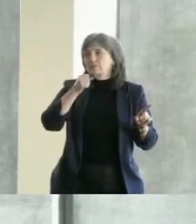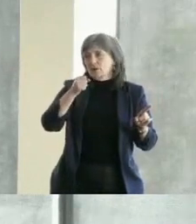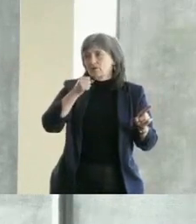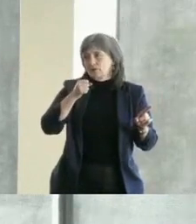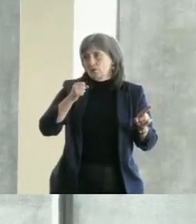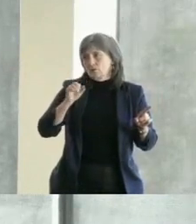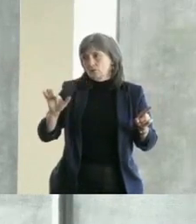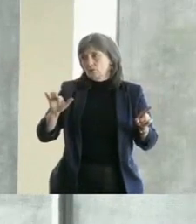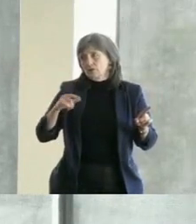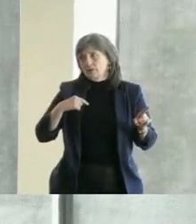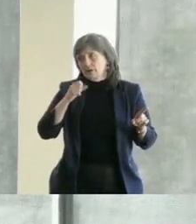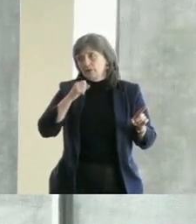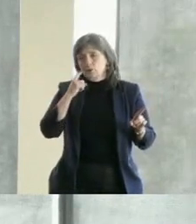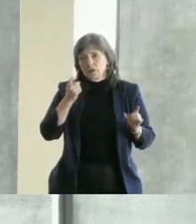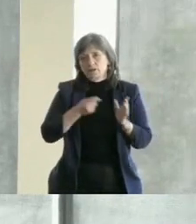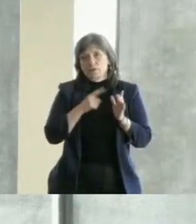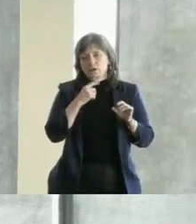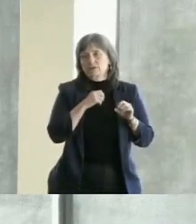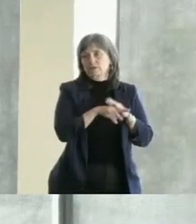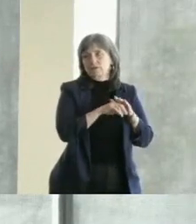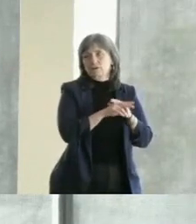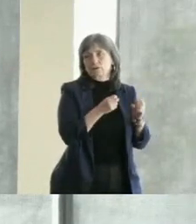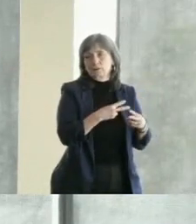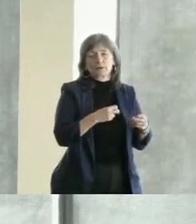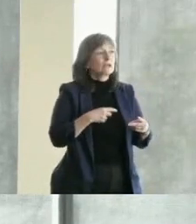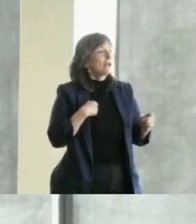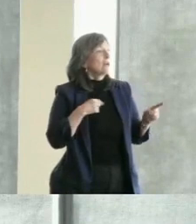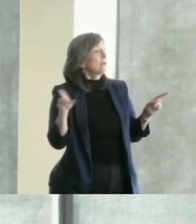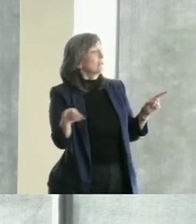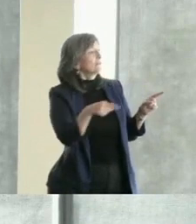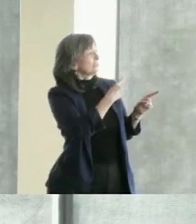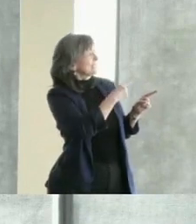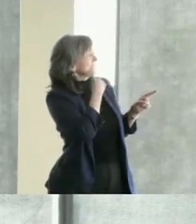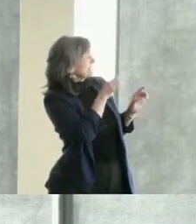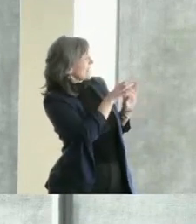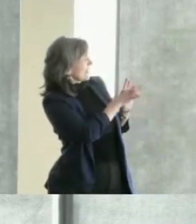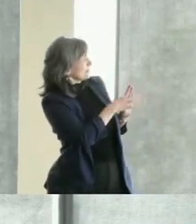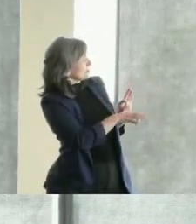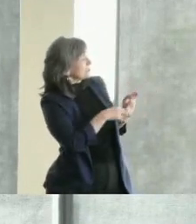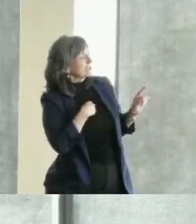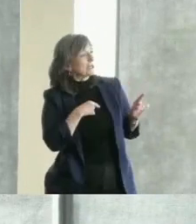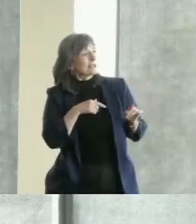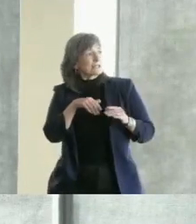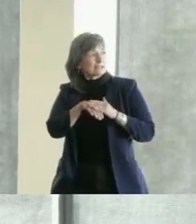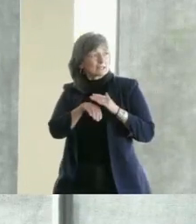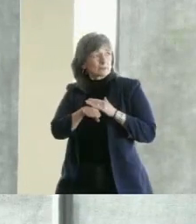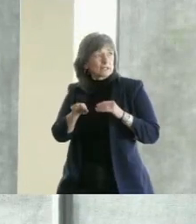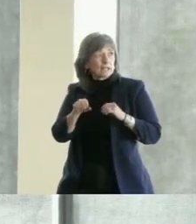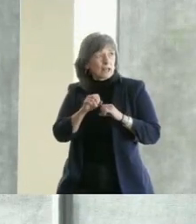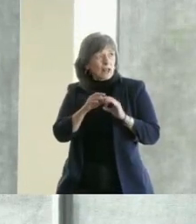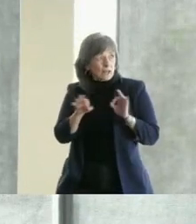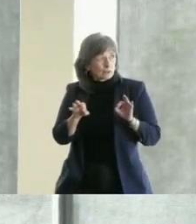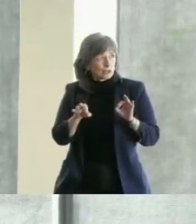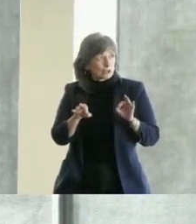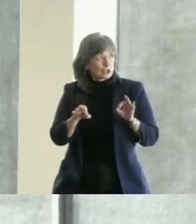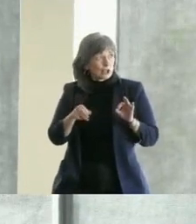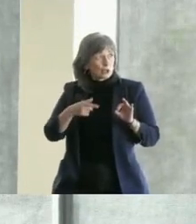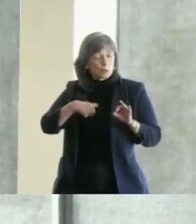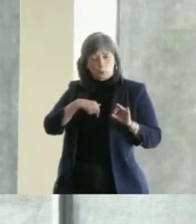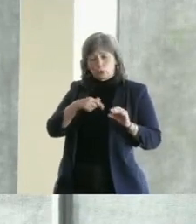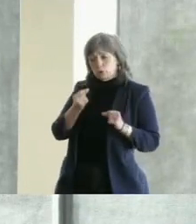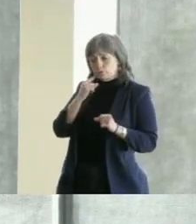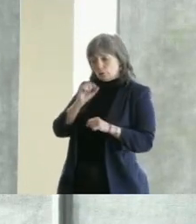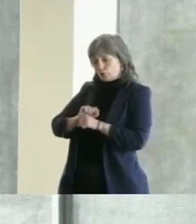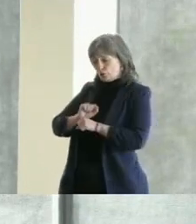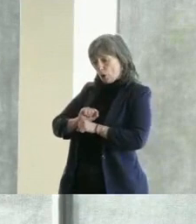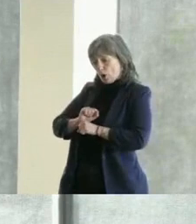little testimonial about these phrases and using alternative language. When we've done that for job ads, it's really improved the